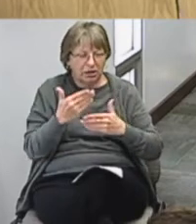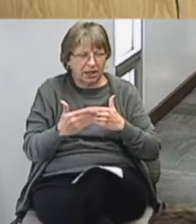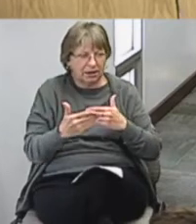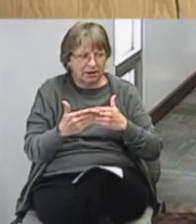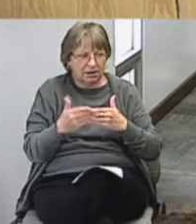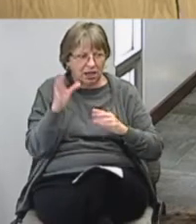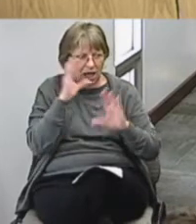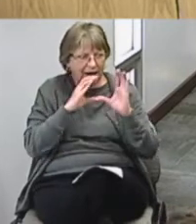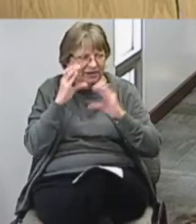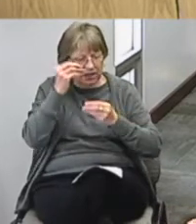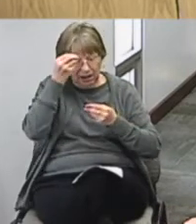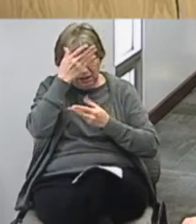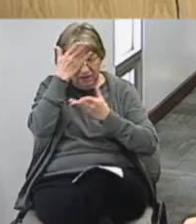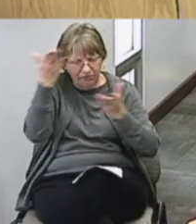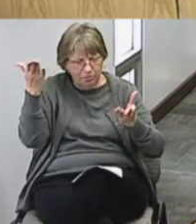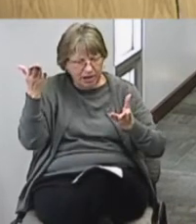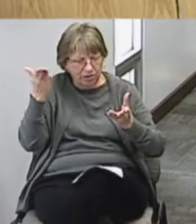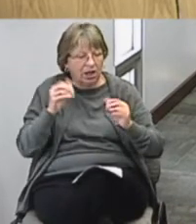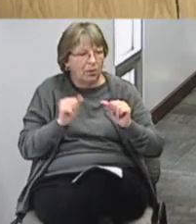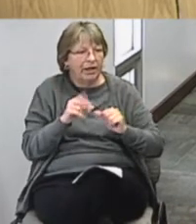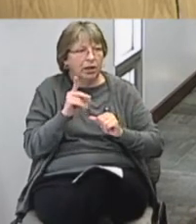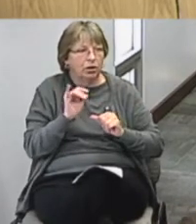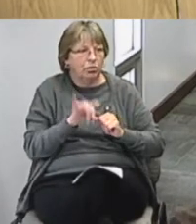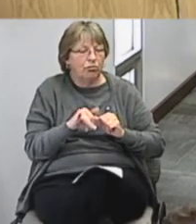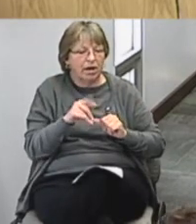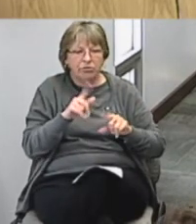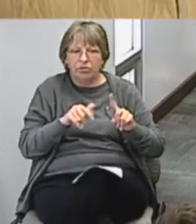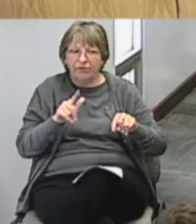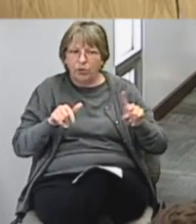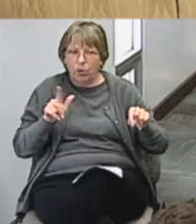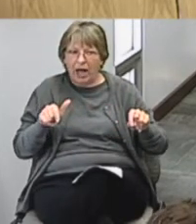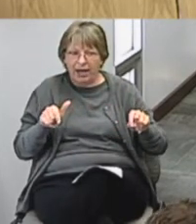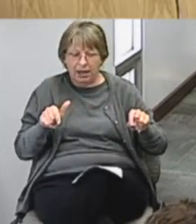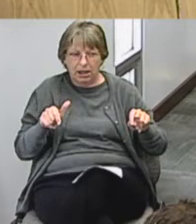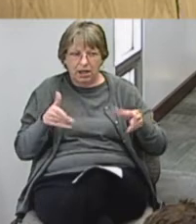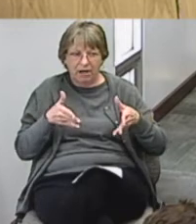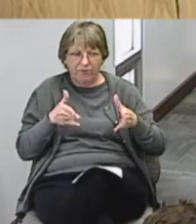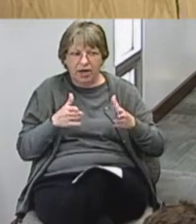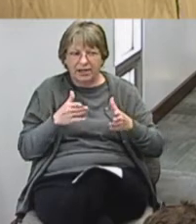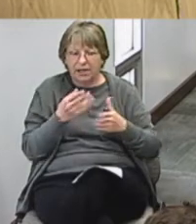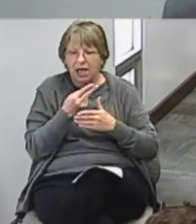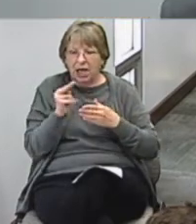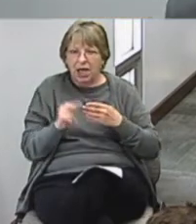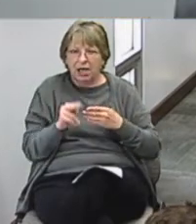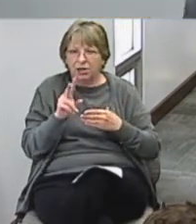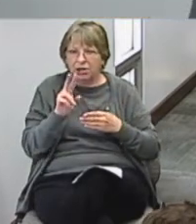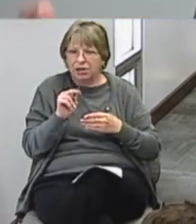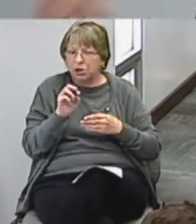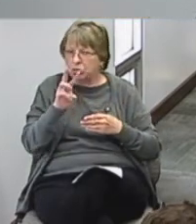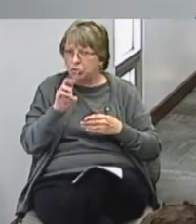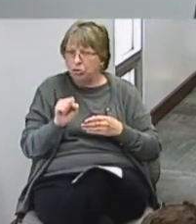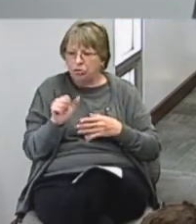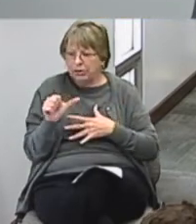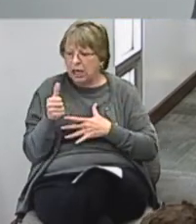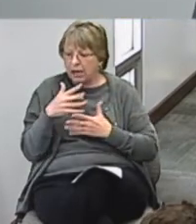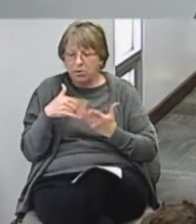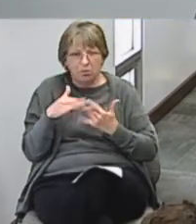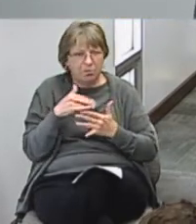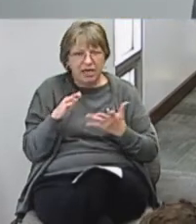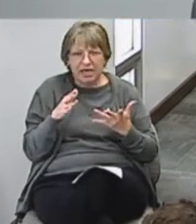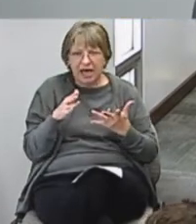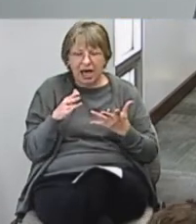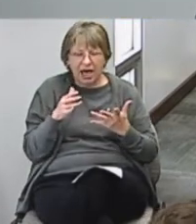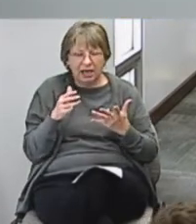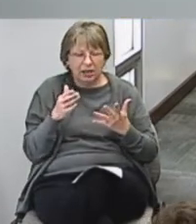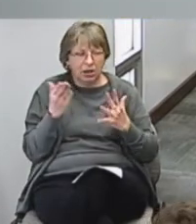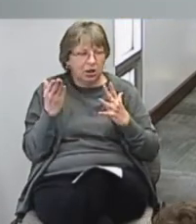seeking input and whatnot, yeah. And we can do that through various avenues. Hutch News can help us, other media outlets, we can do it through social